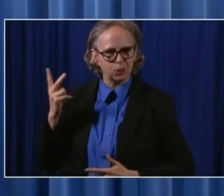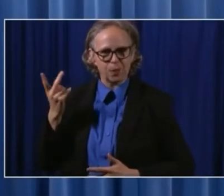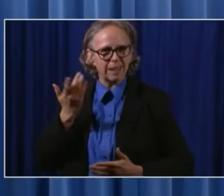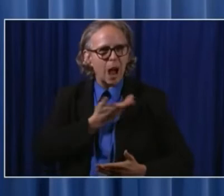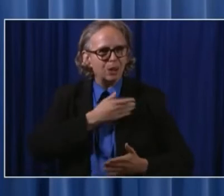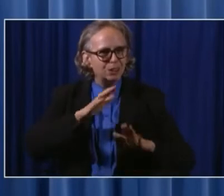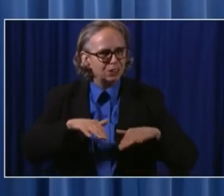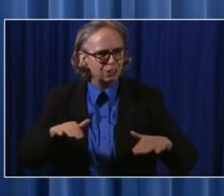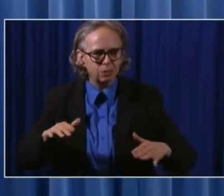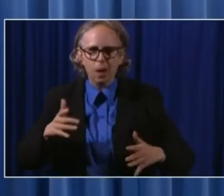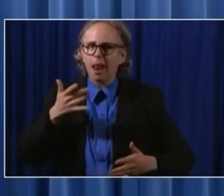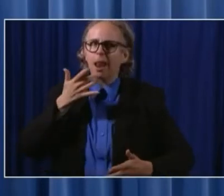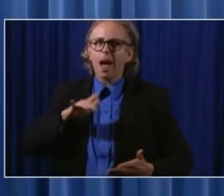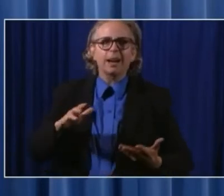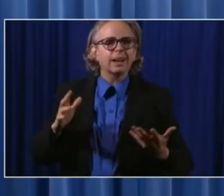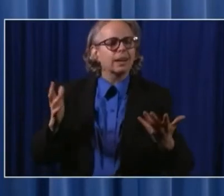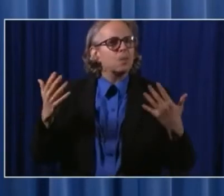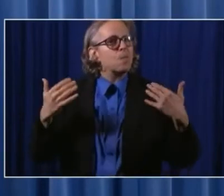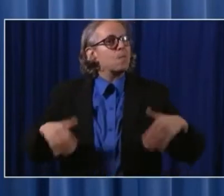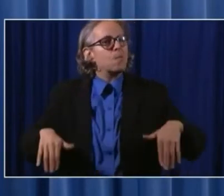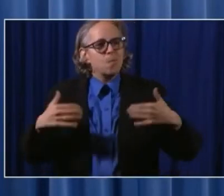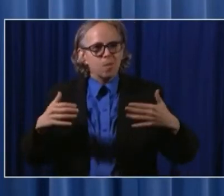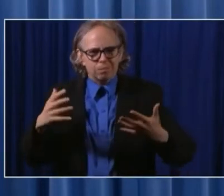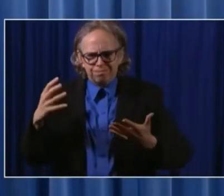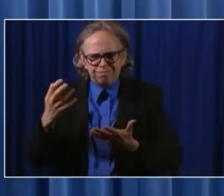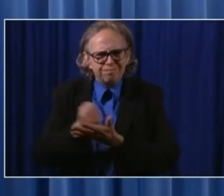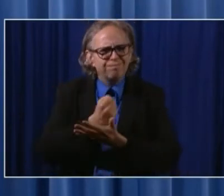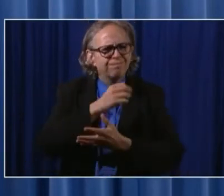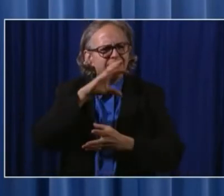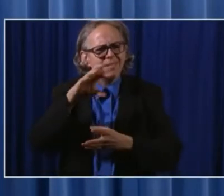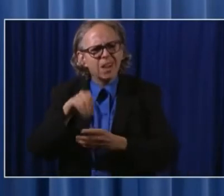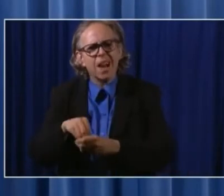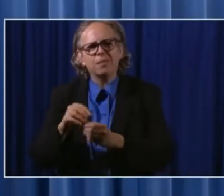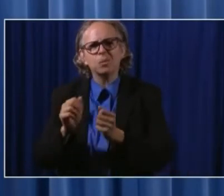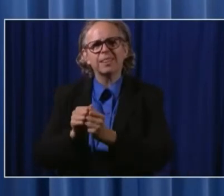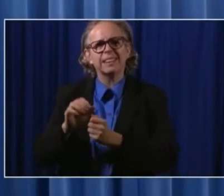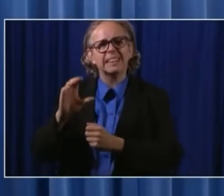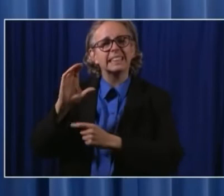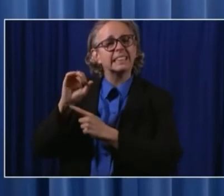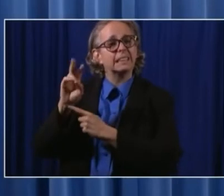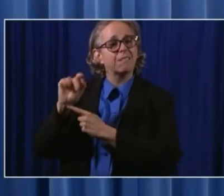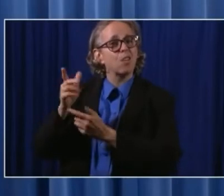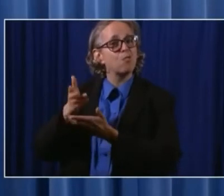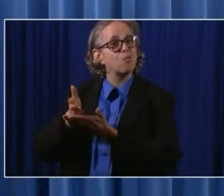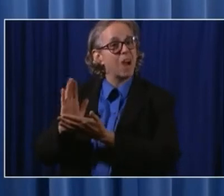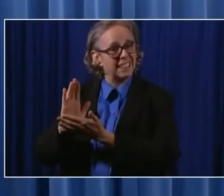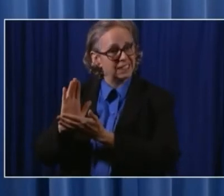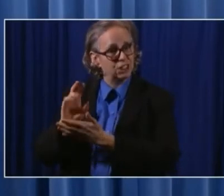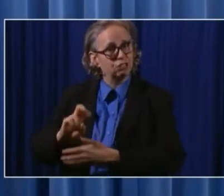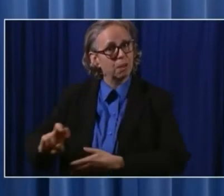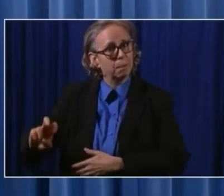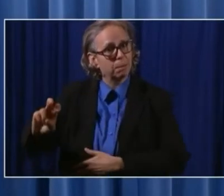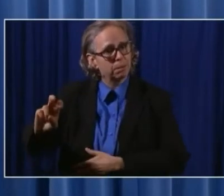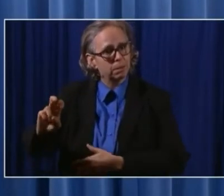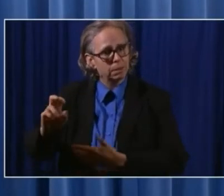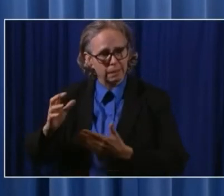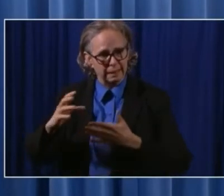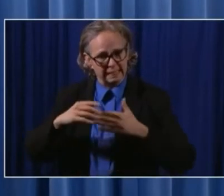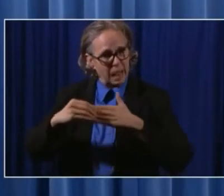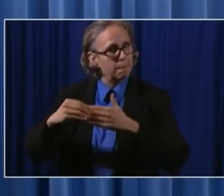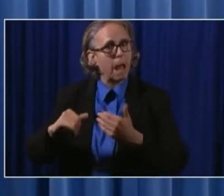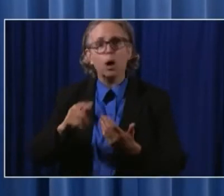to be on a civil rights pilgrimage led by John Lewis. He did that, I'm sure, a